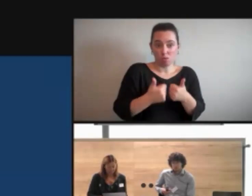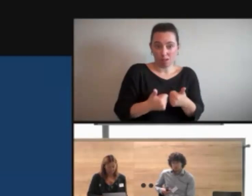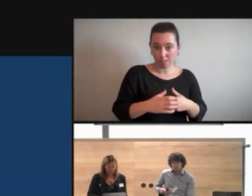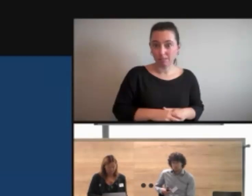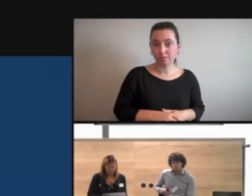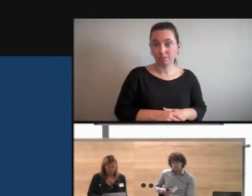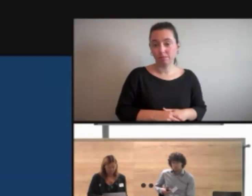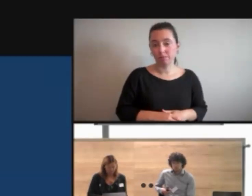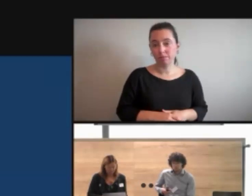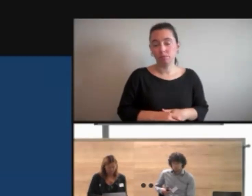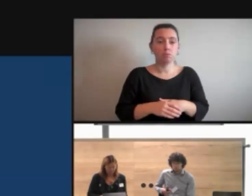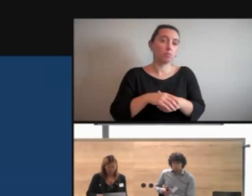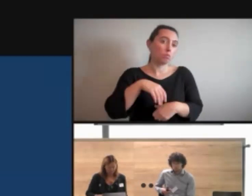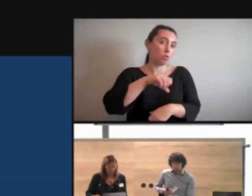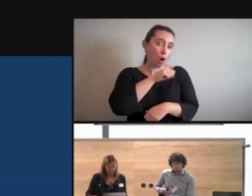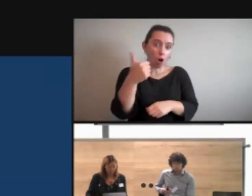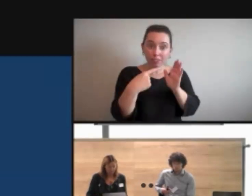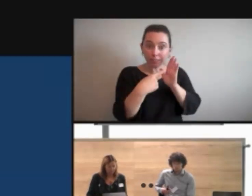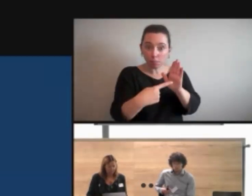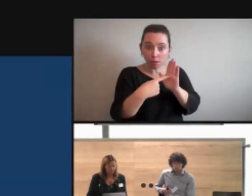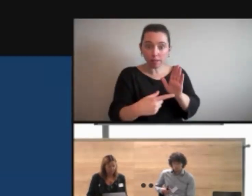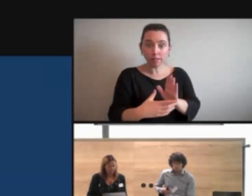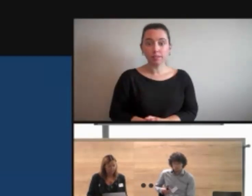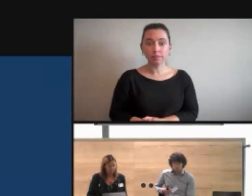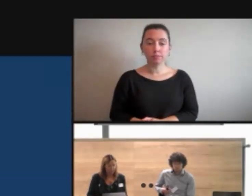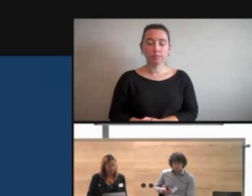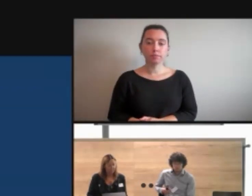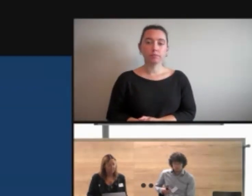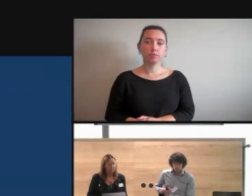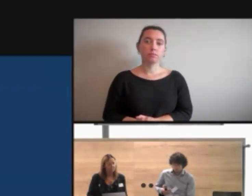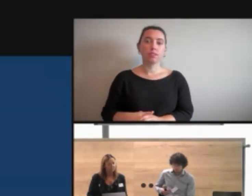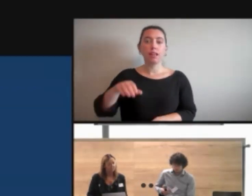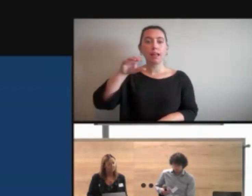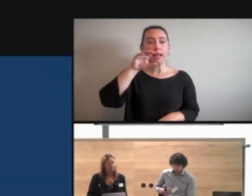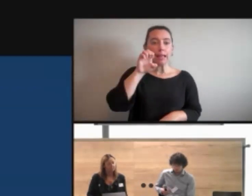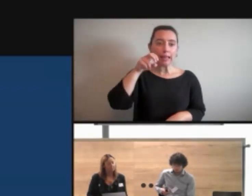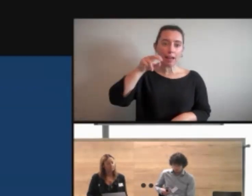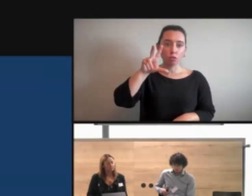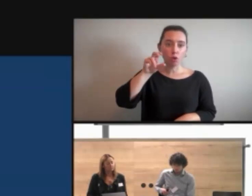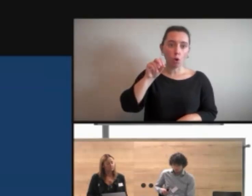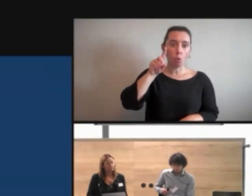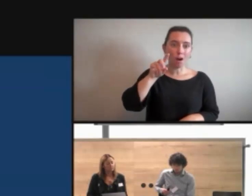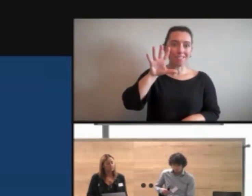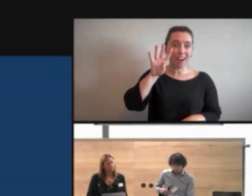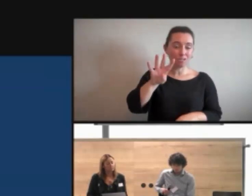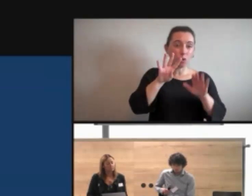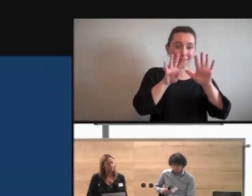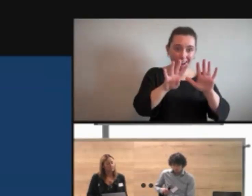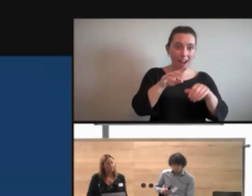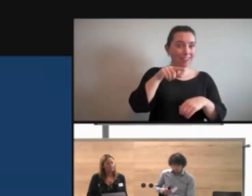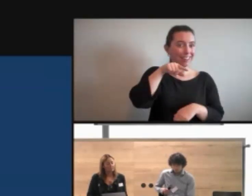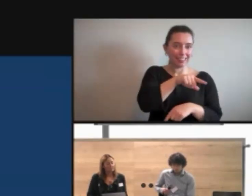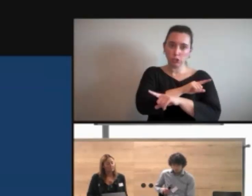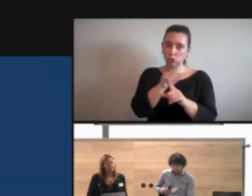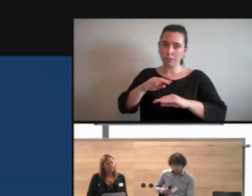apps. For example, next slide, please. EN 301-549 does not cover WCAG's target